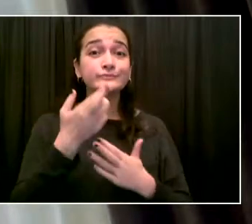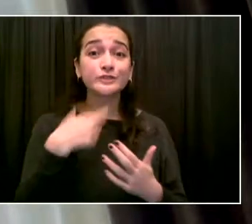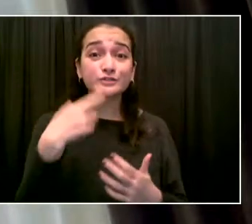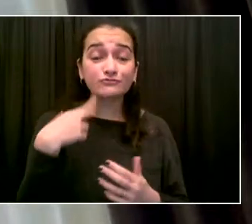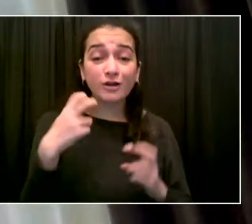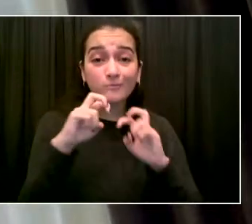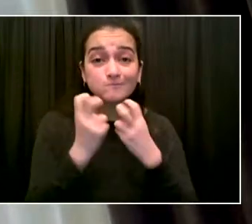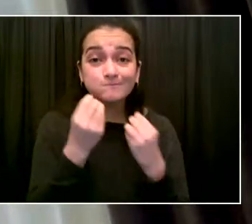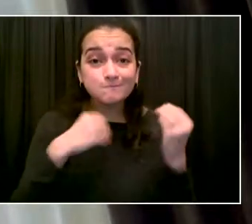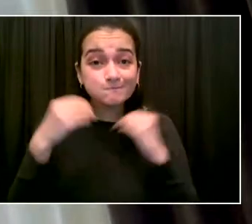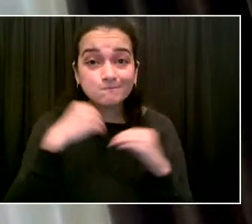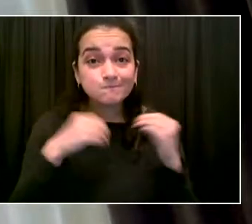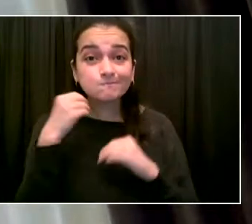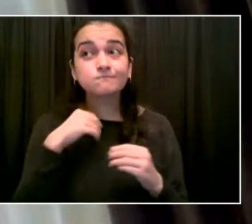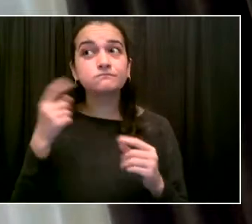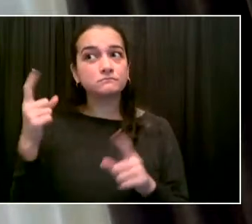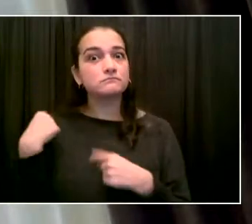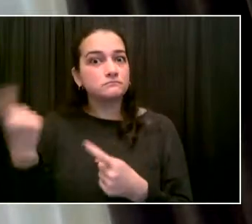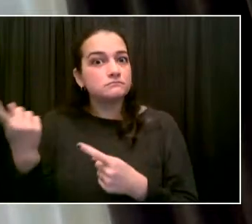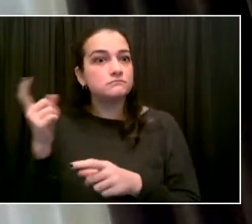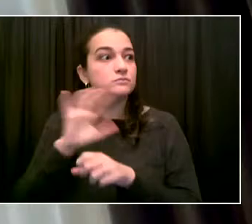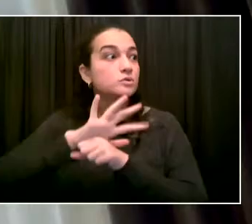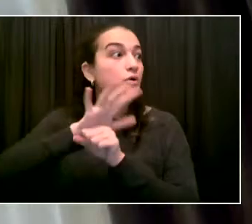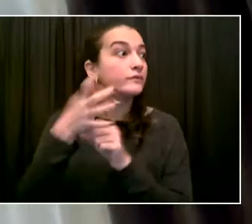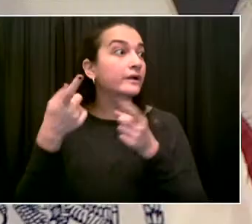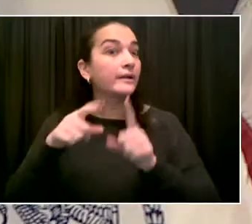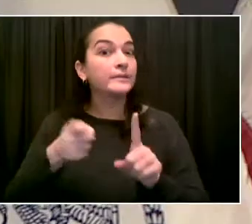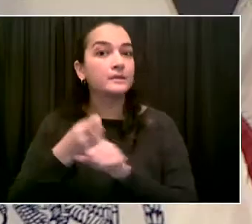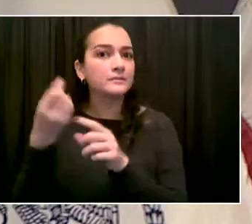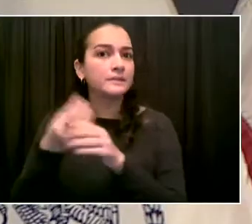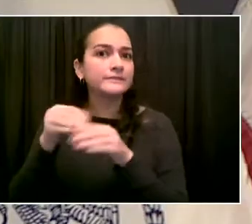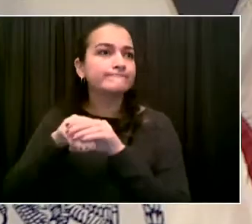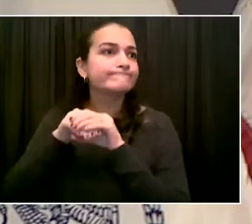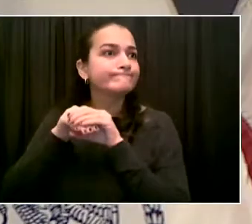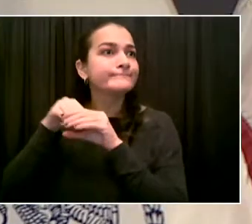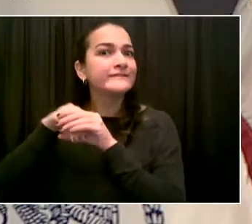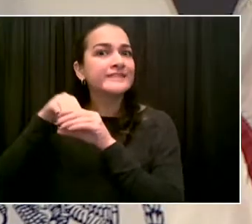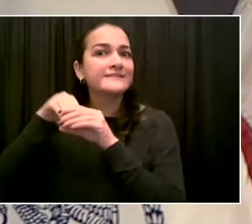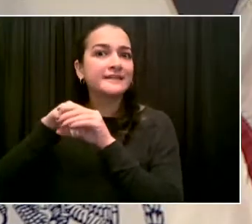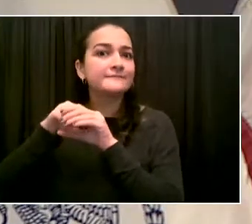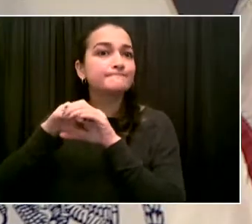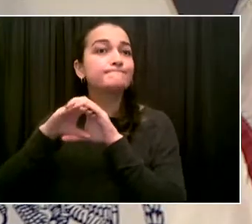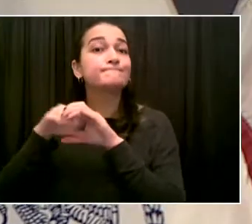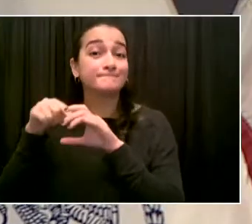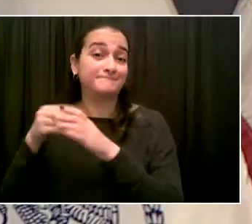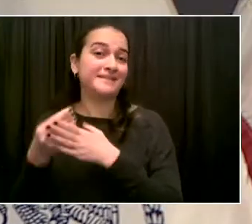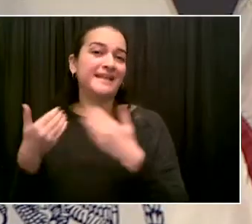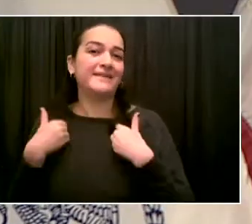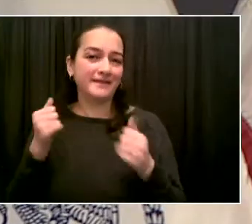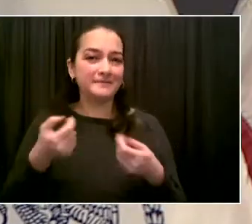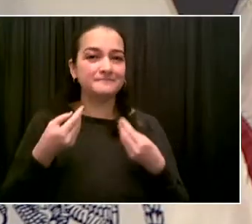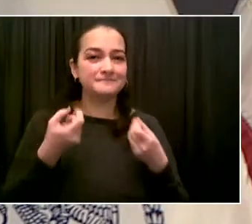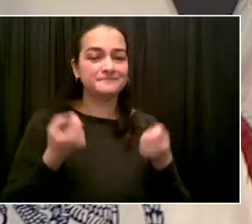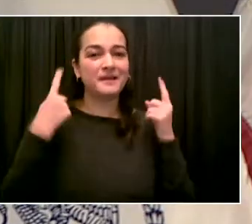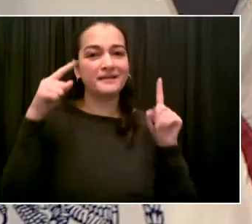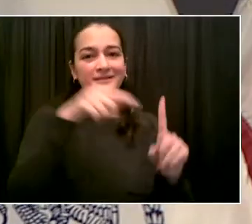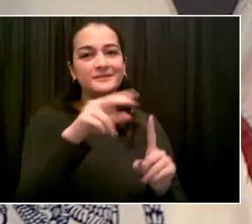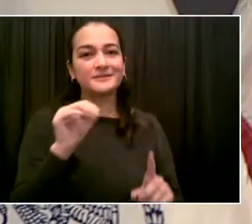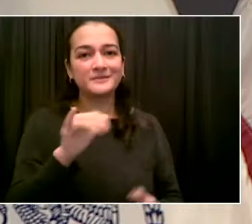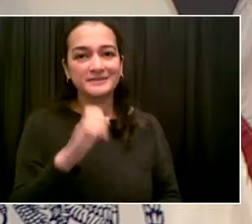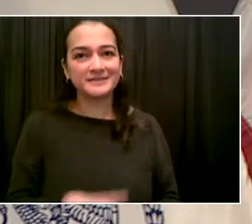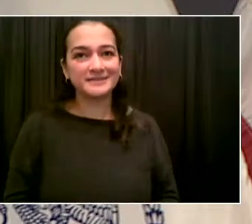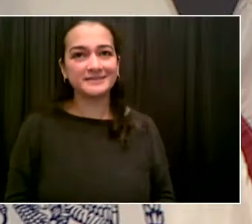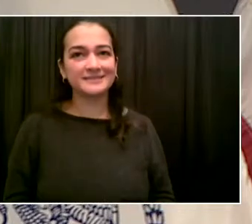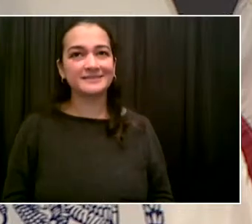York City. The Brits are definitely coming back. Okay. Thank you, Mr. Mayor. You have a way with words, Claire,